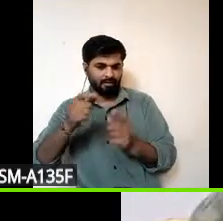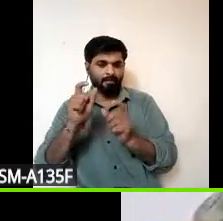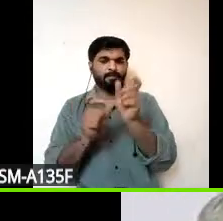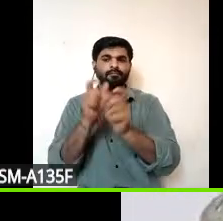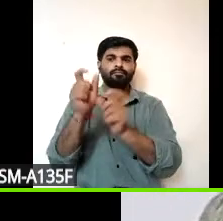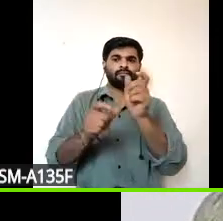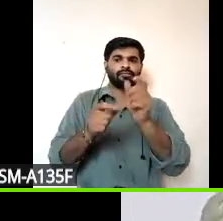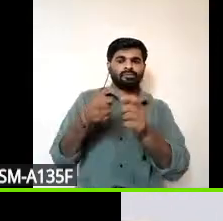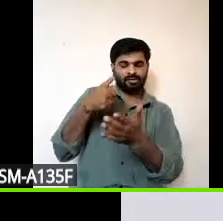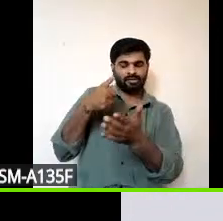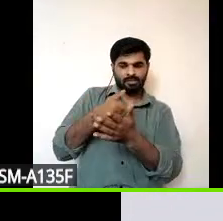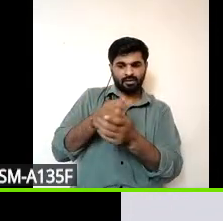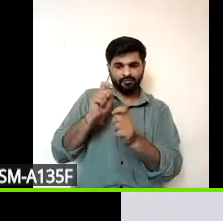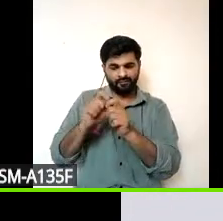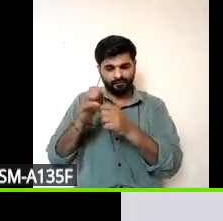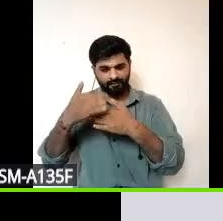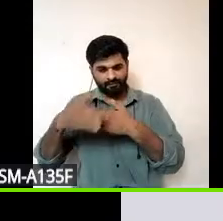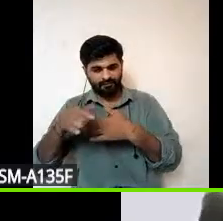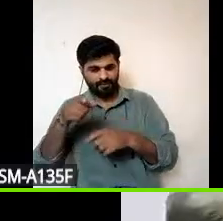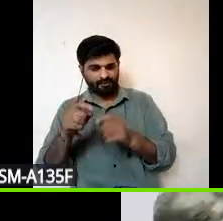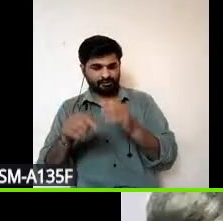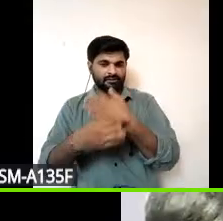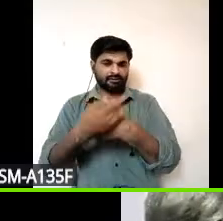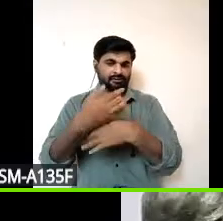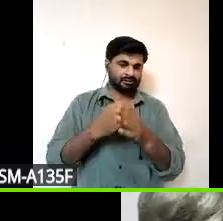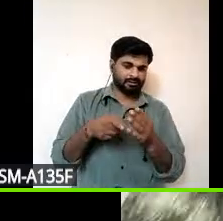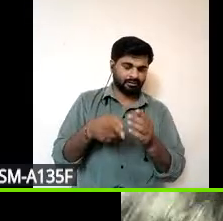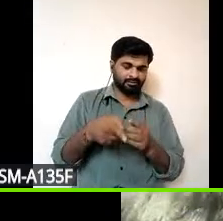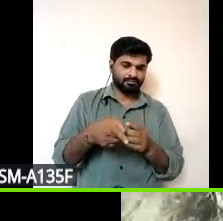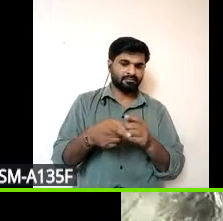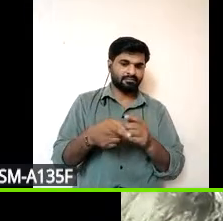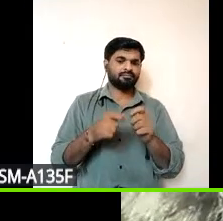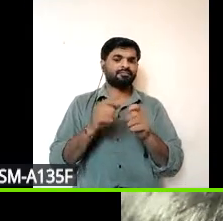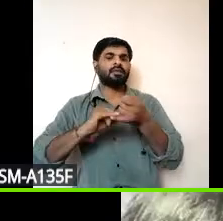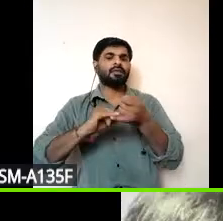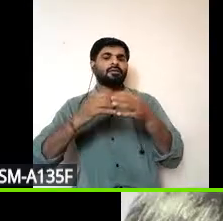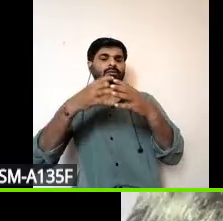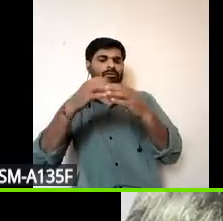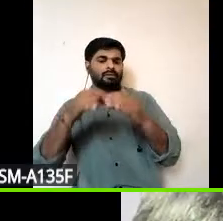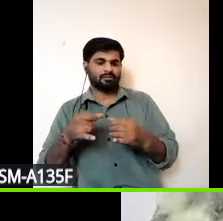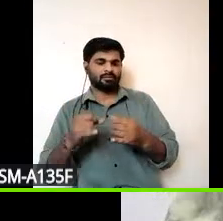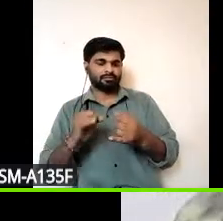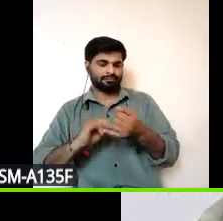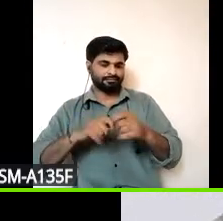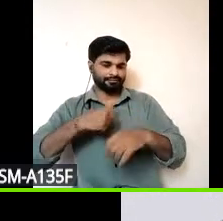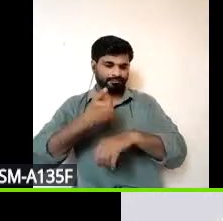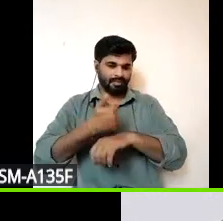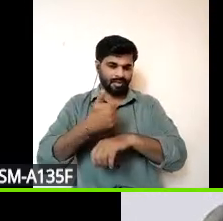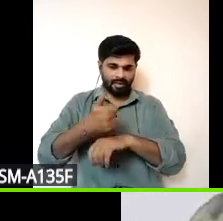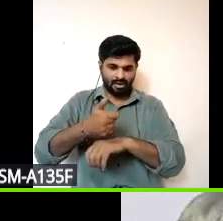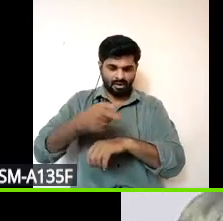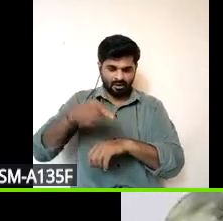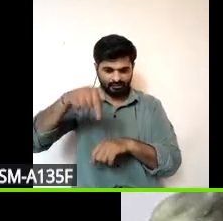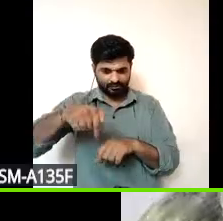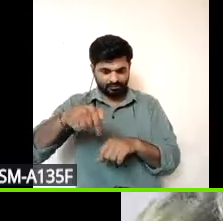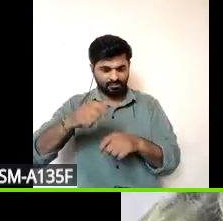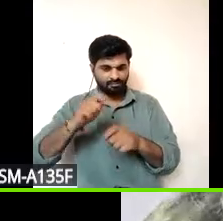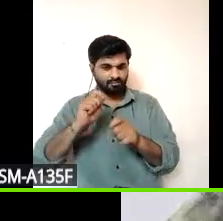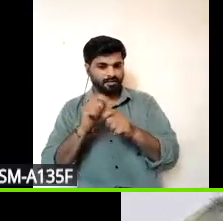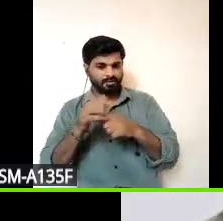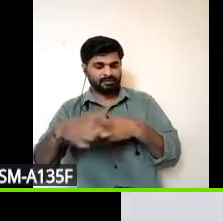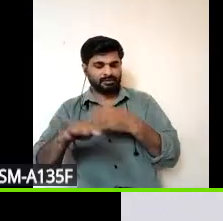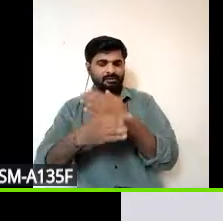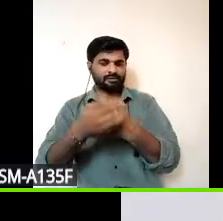persons with disabilities, organizations who are working with people with disabilities, disabled people's organizations, how does it impact